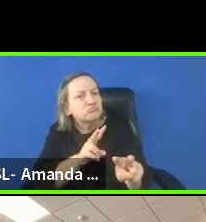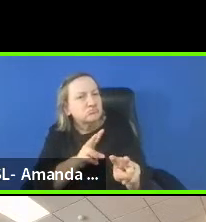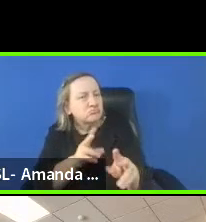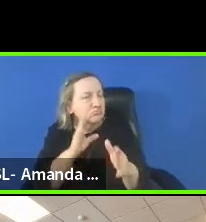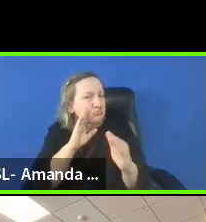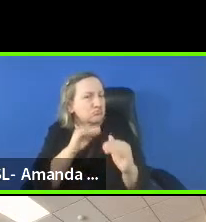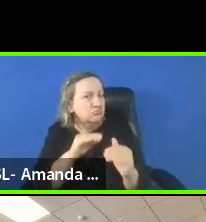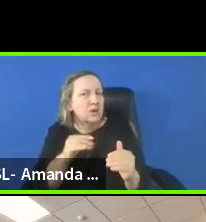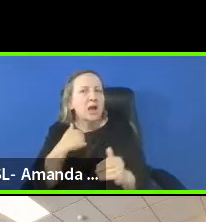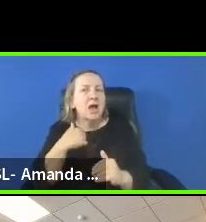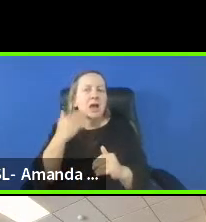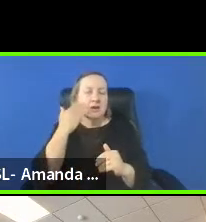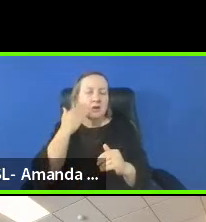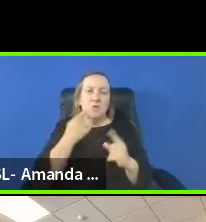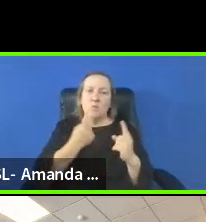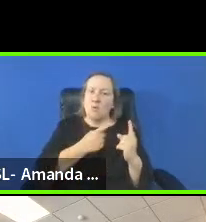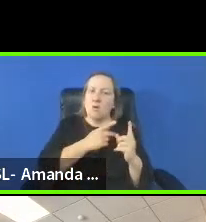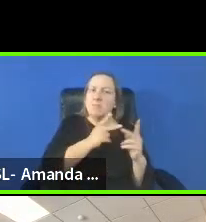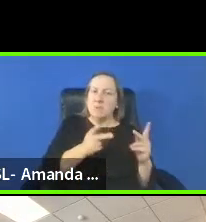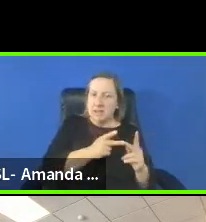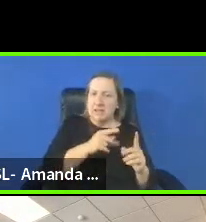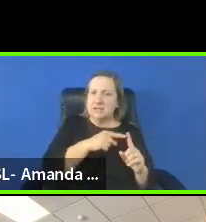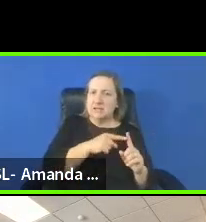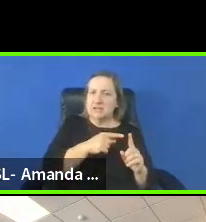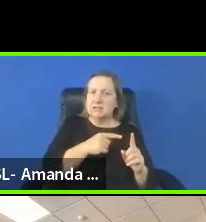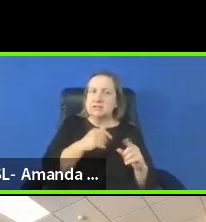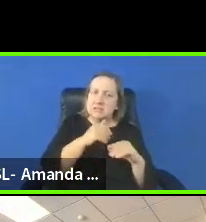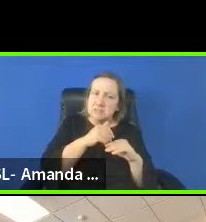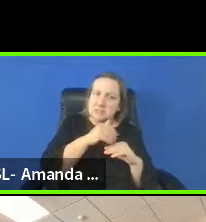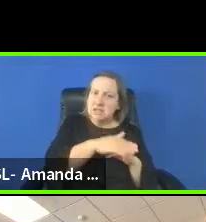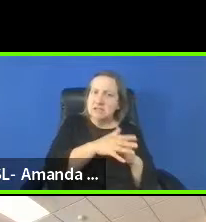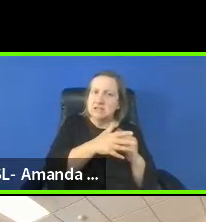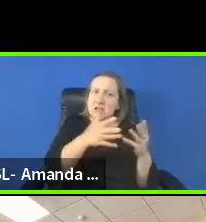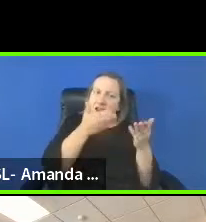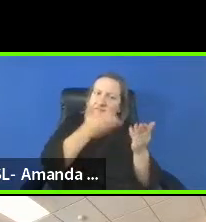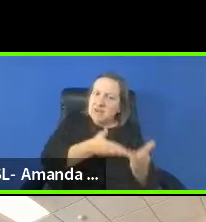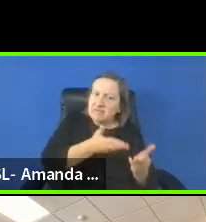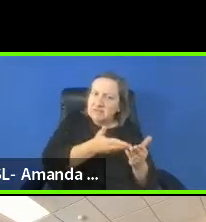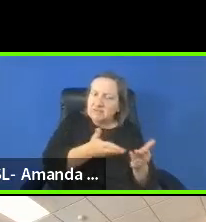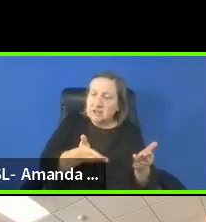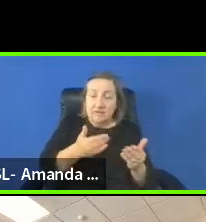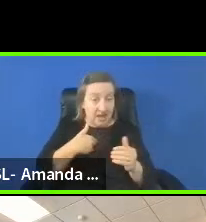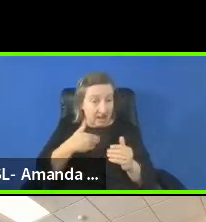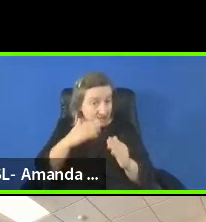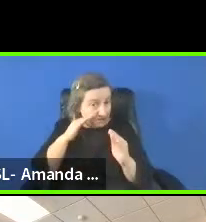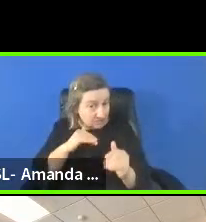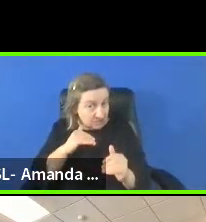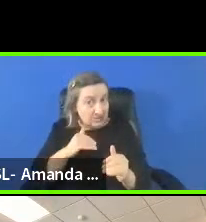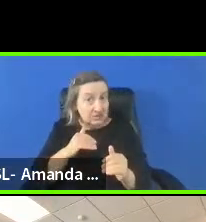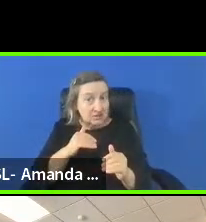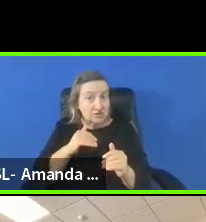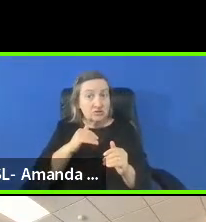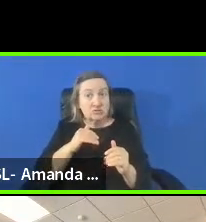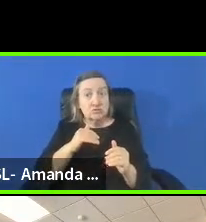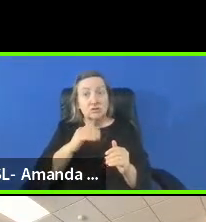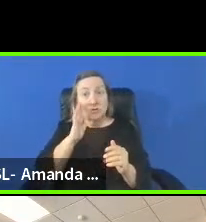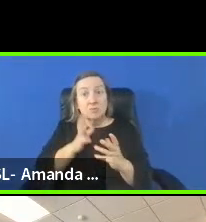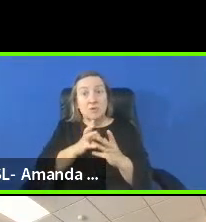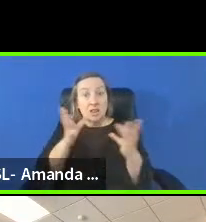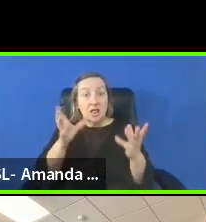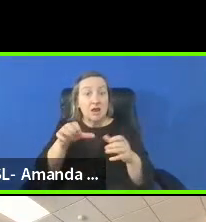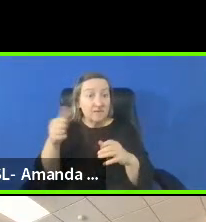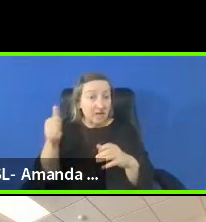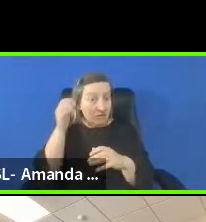I know about the one place that sent a lot of heavy stuff. Is there anticipation that there will be lots of others